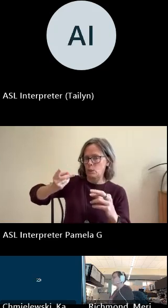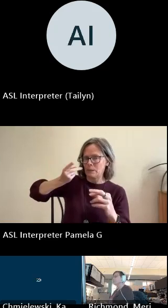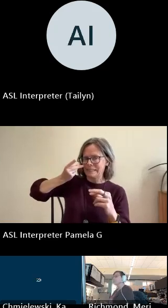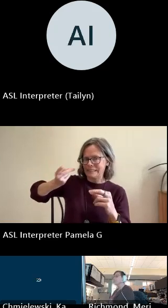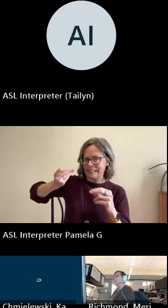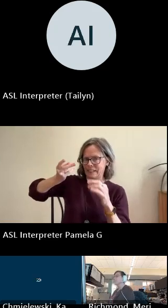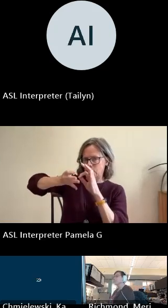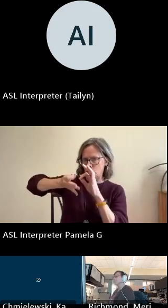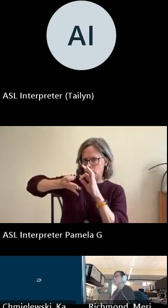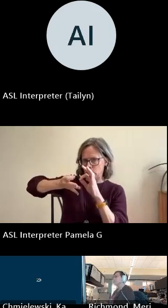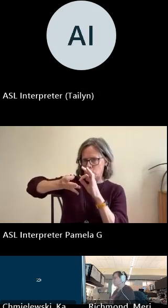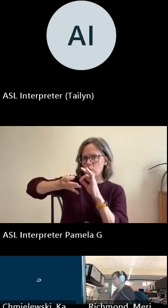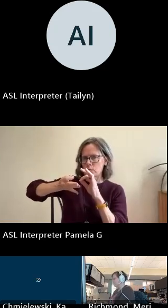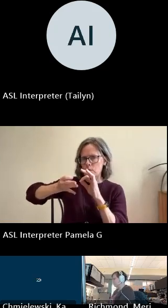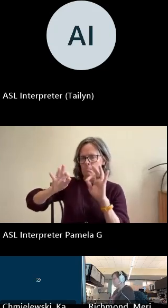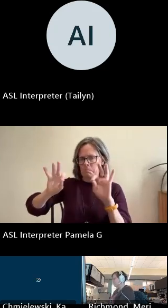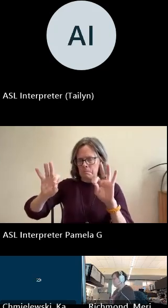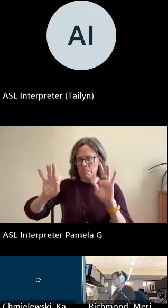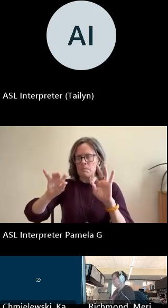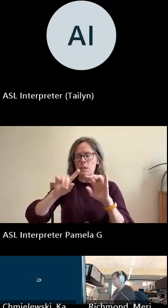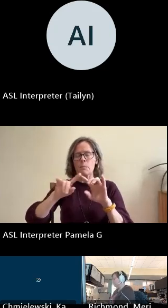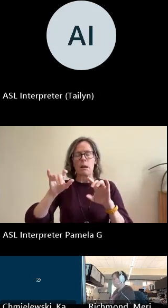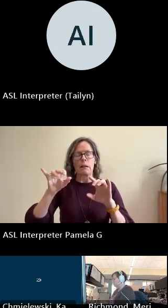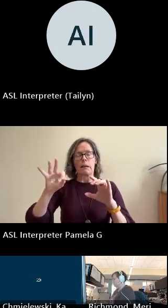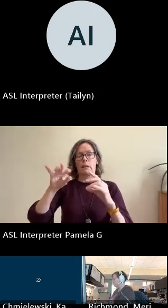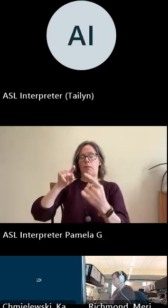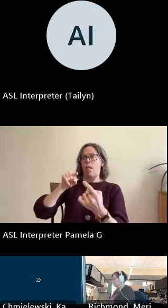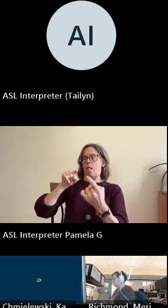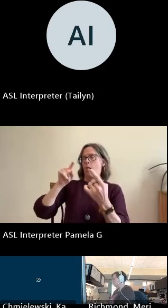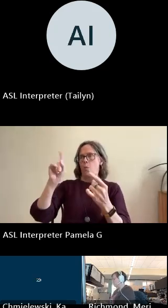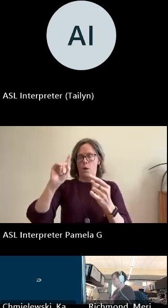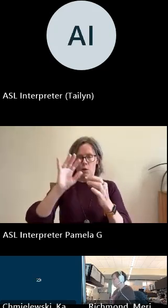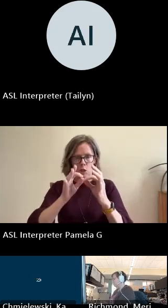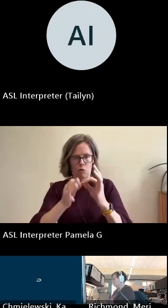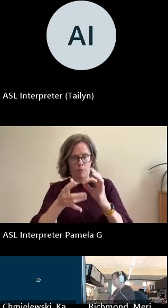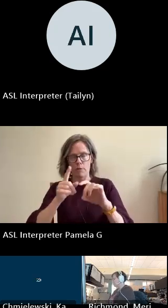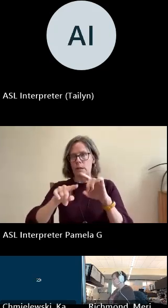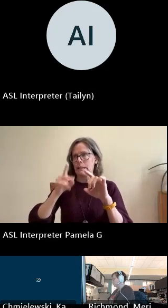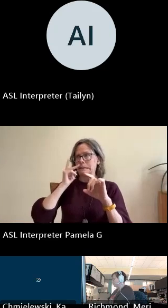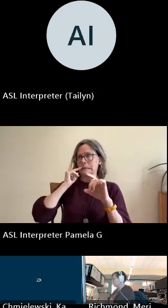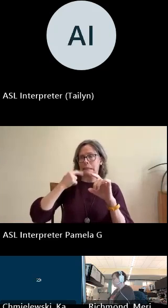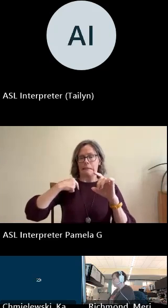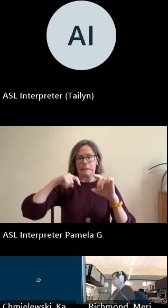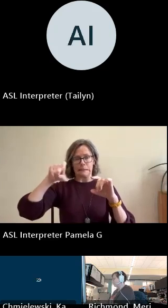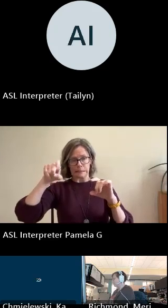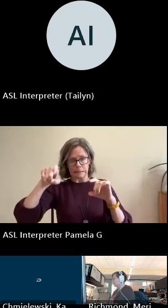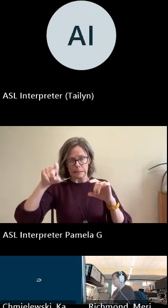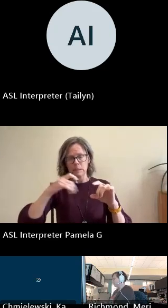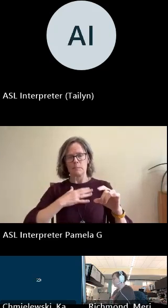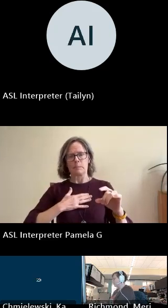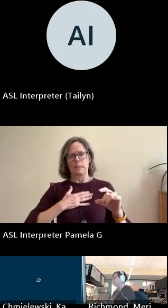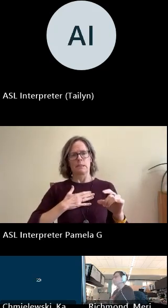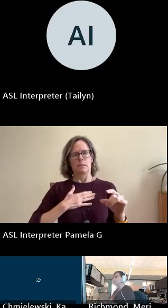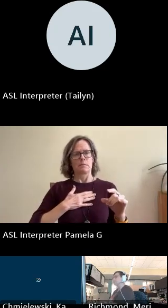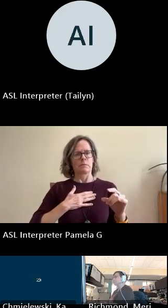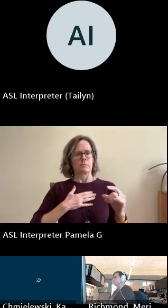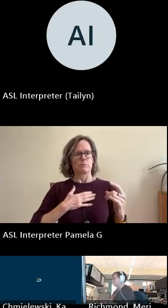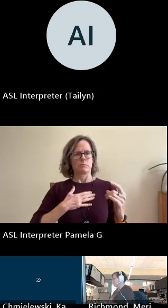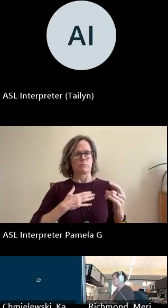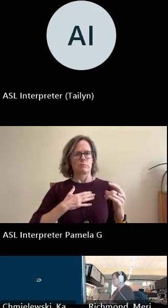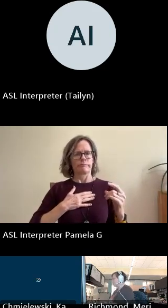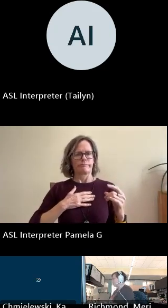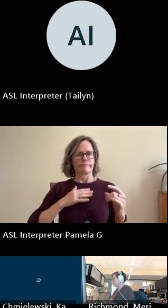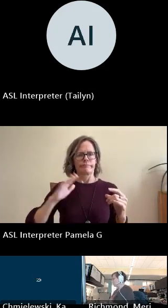them. But if you have any issues whatsoever, don't hesitate to raise